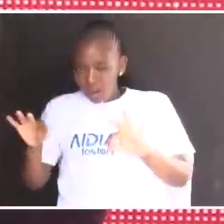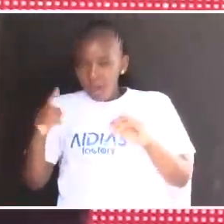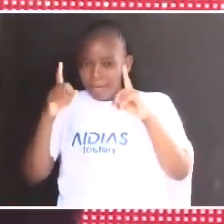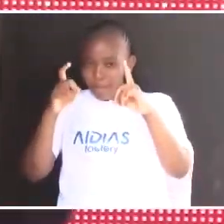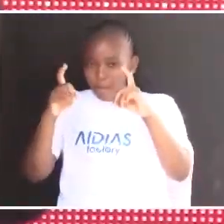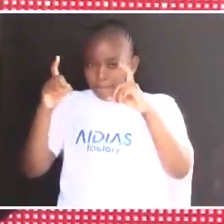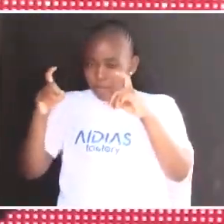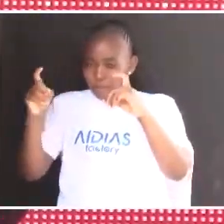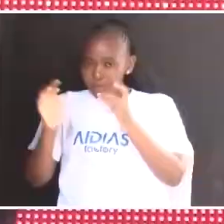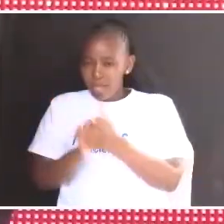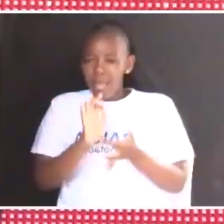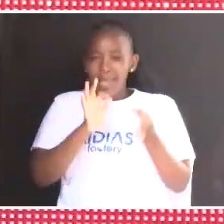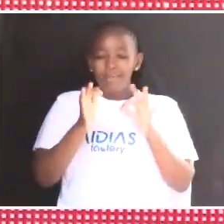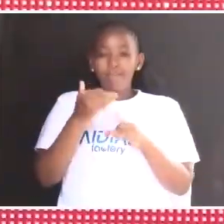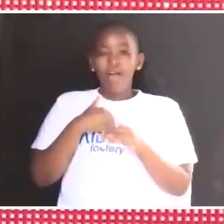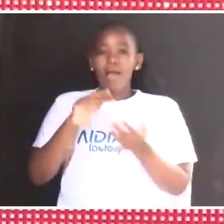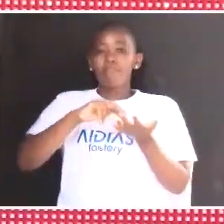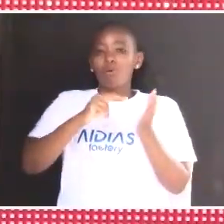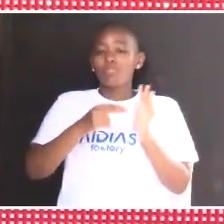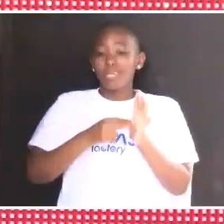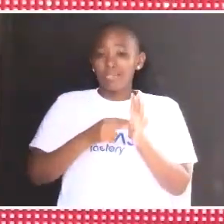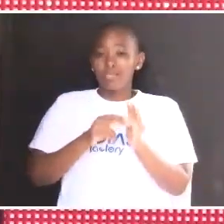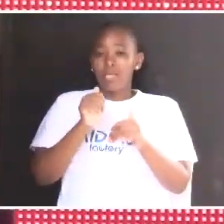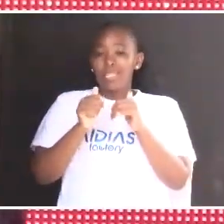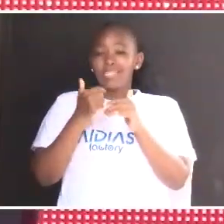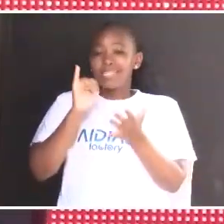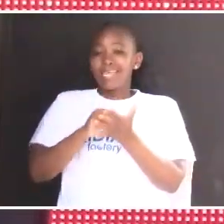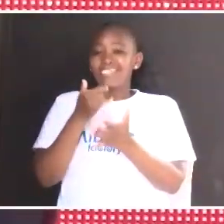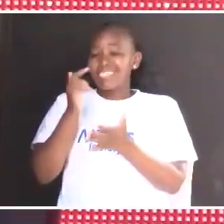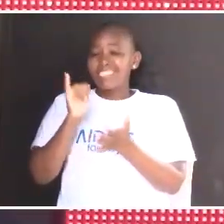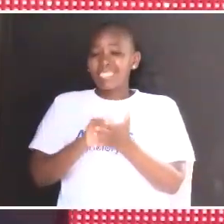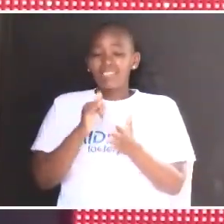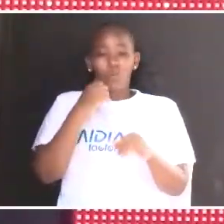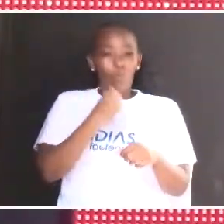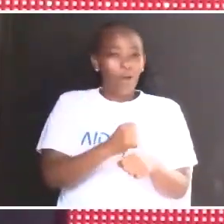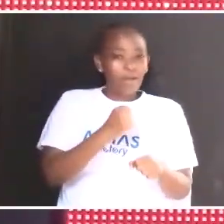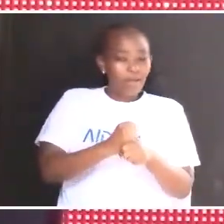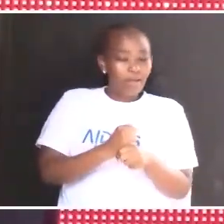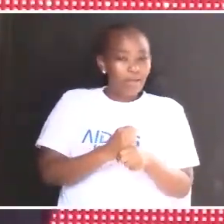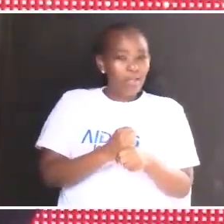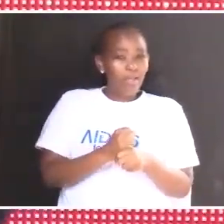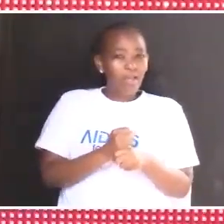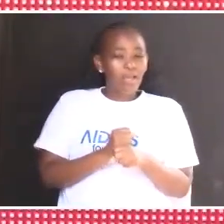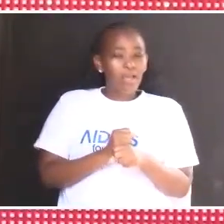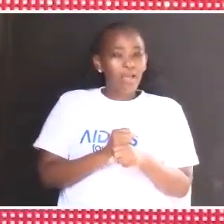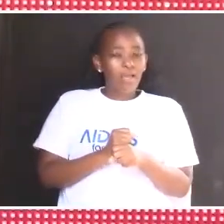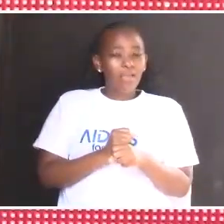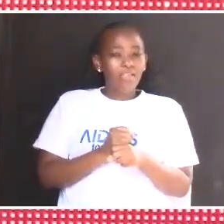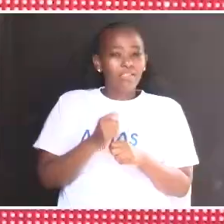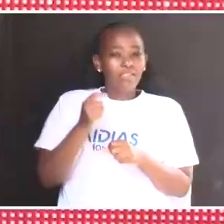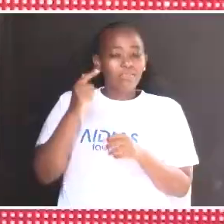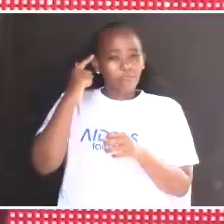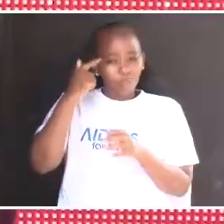picha. Kama kuna contract yenye inasema hiyo kazi ni